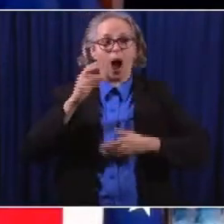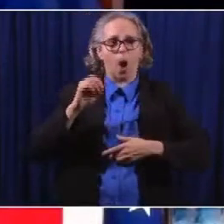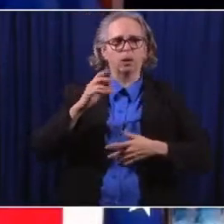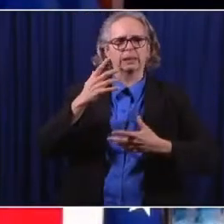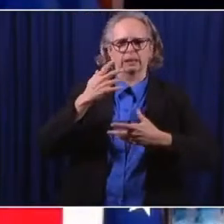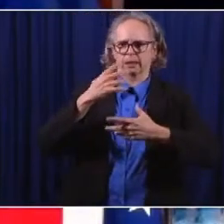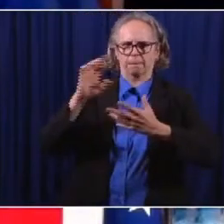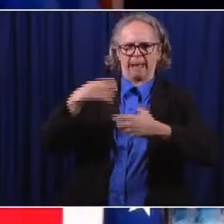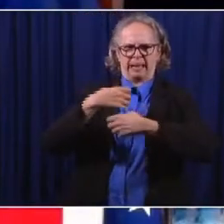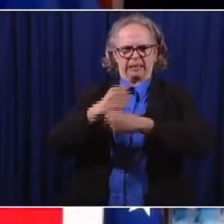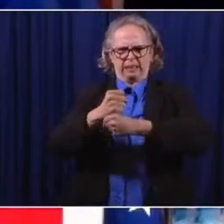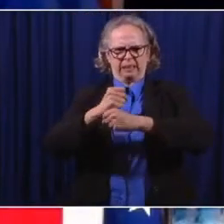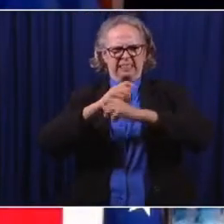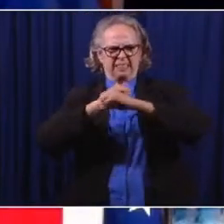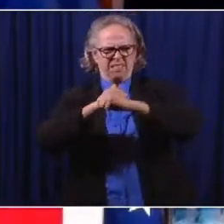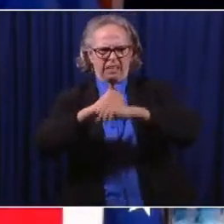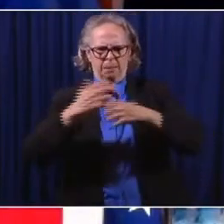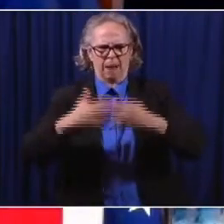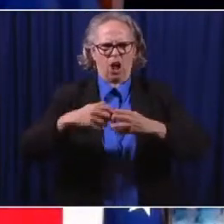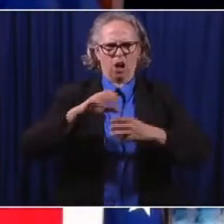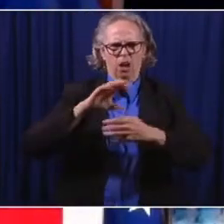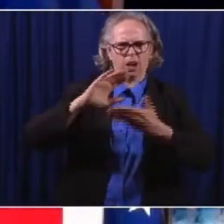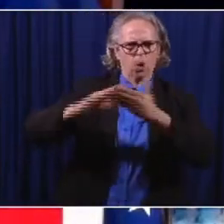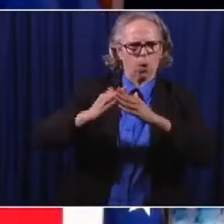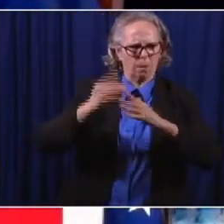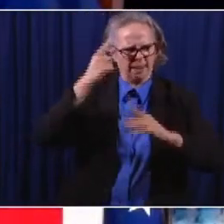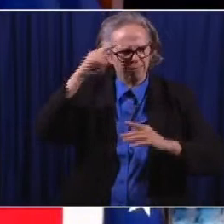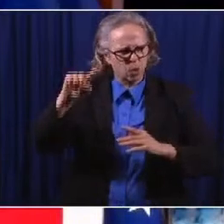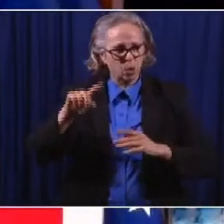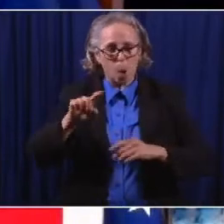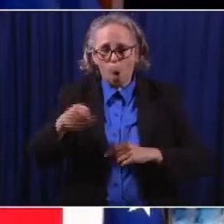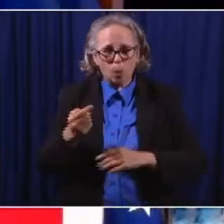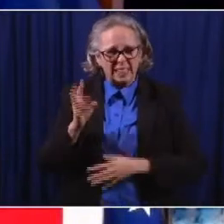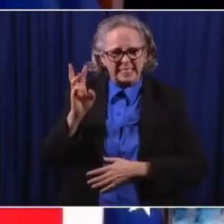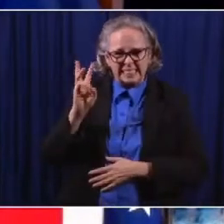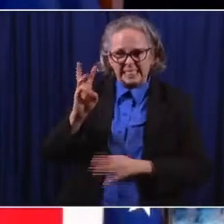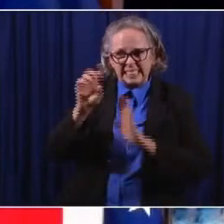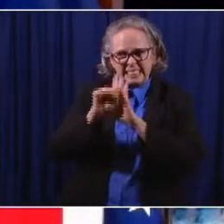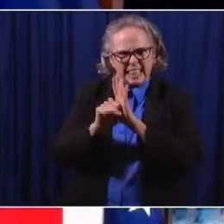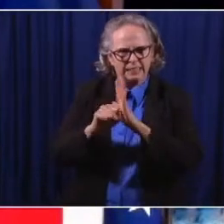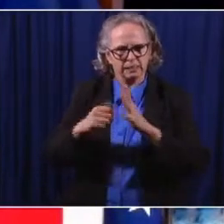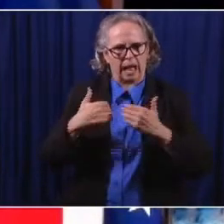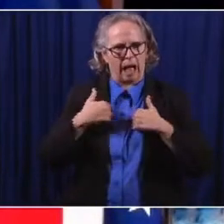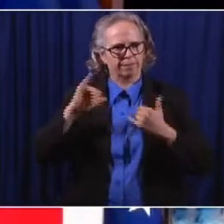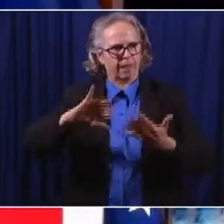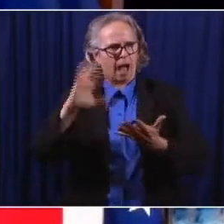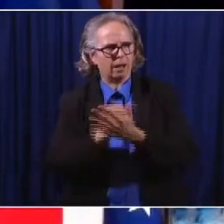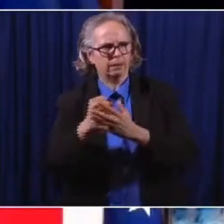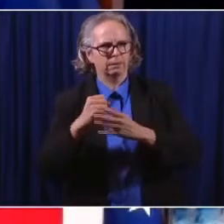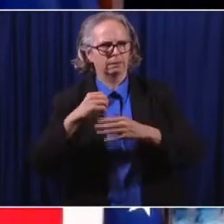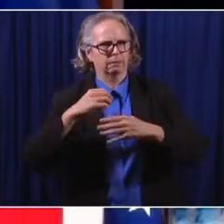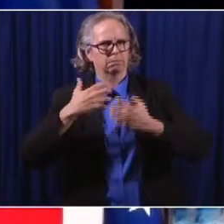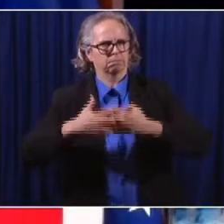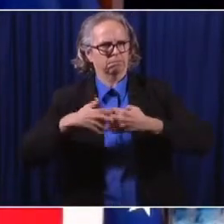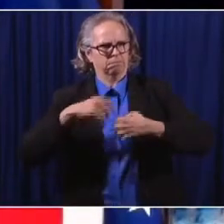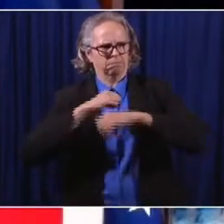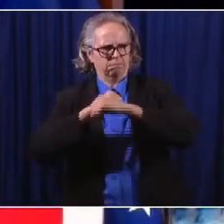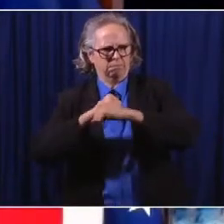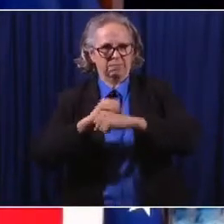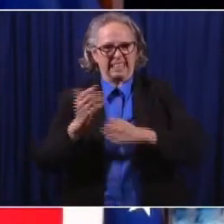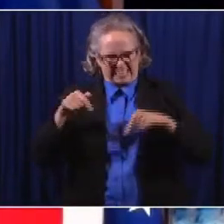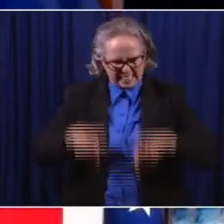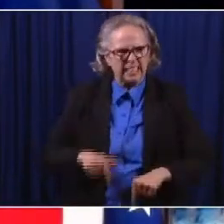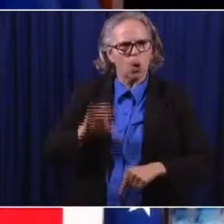That's a designation that supports long-term community investments in strengthening national security innovation and